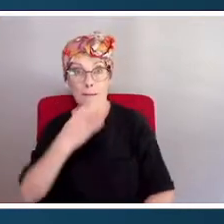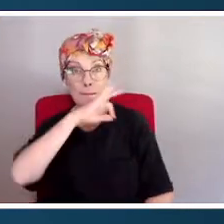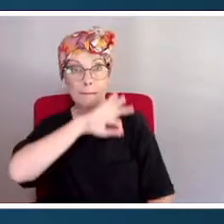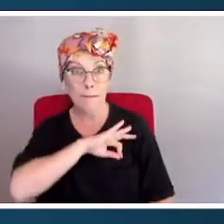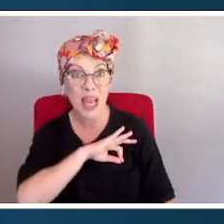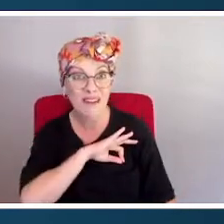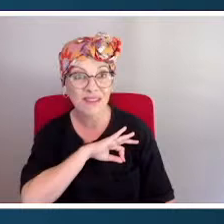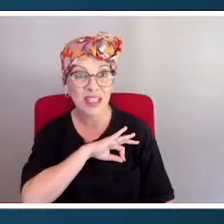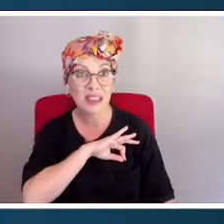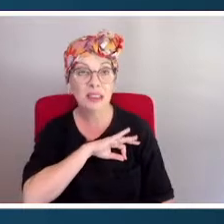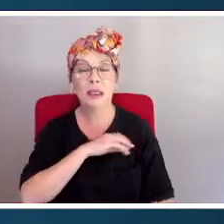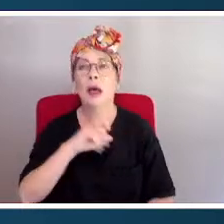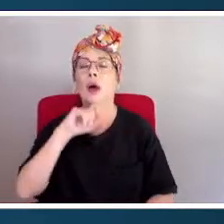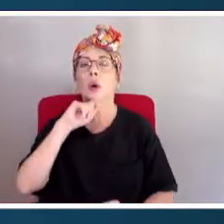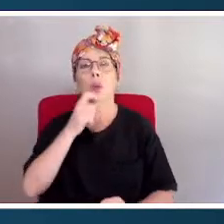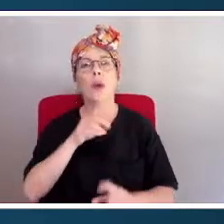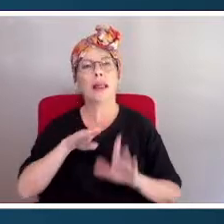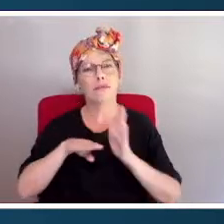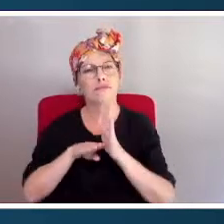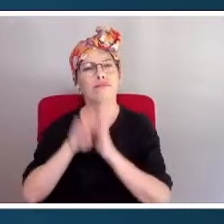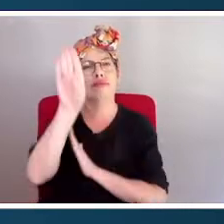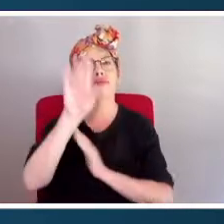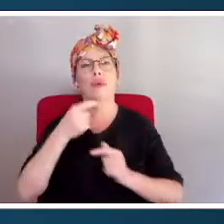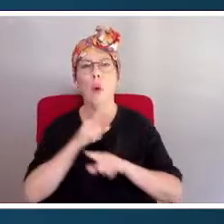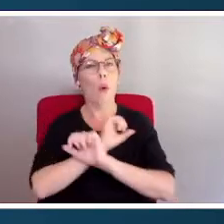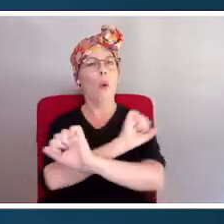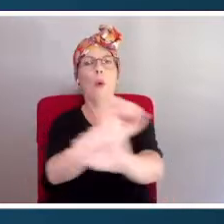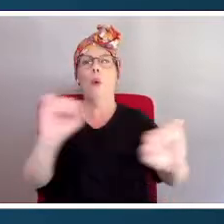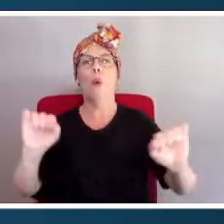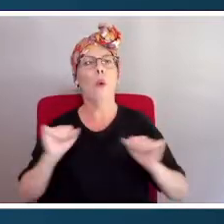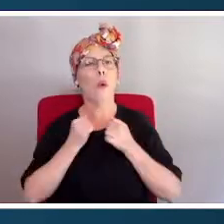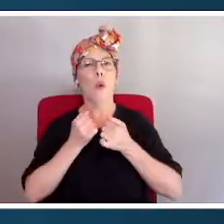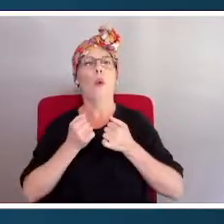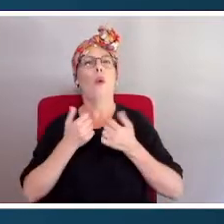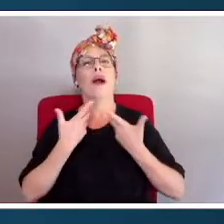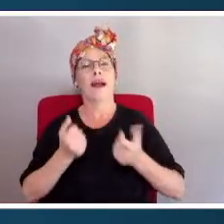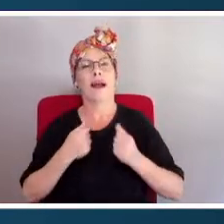all our economies, for our societies, and for all our peoples.